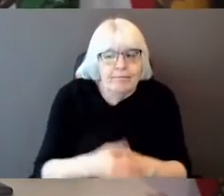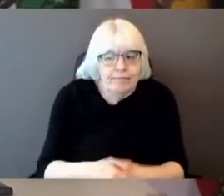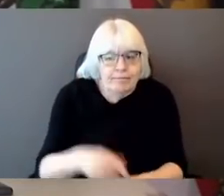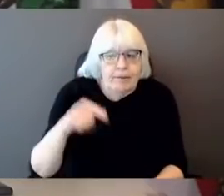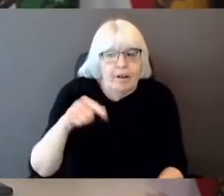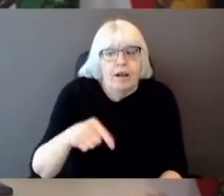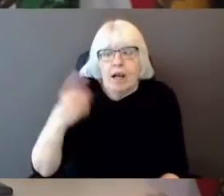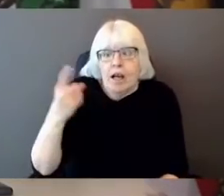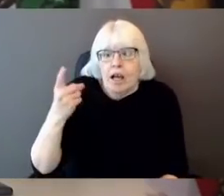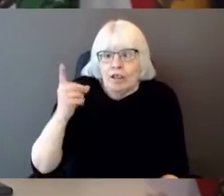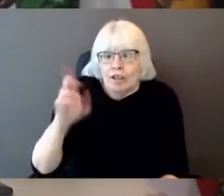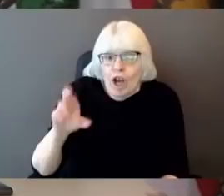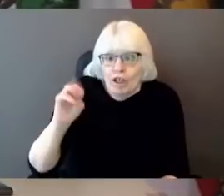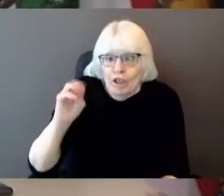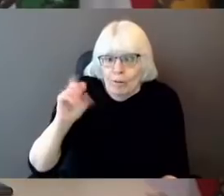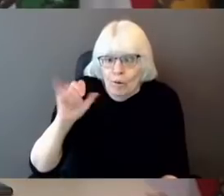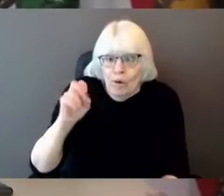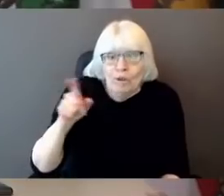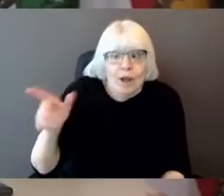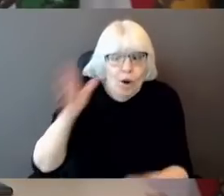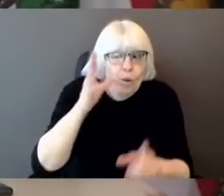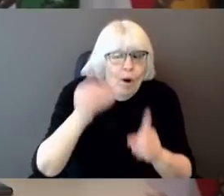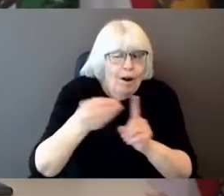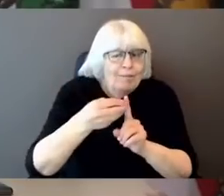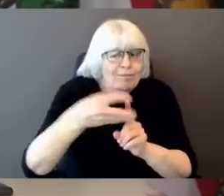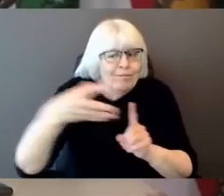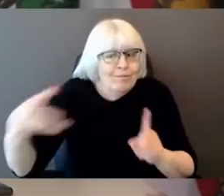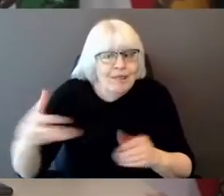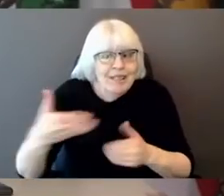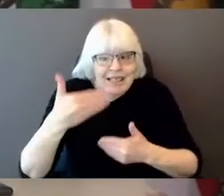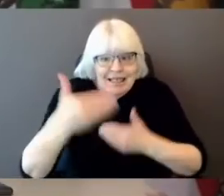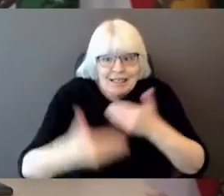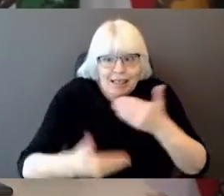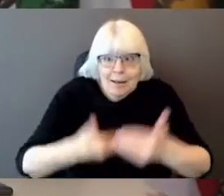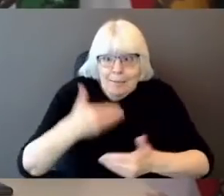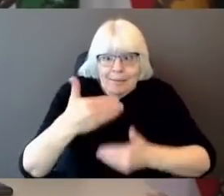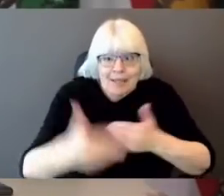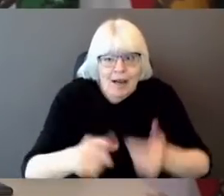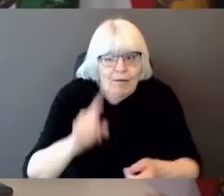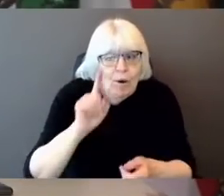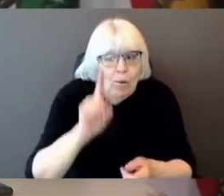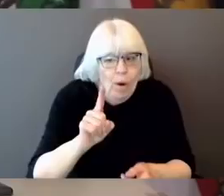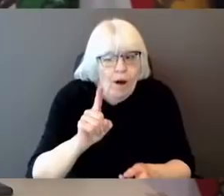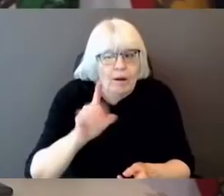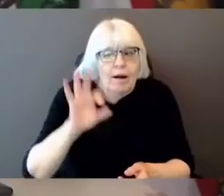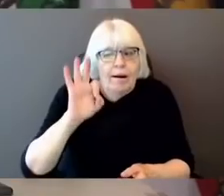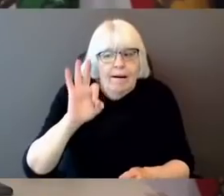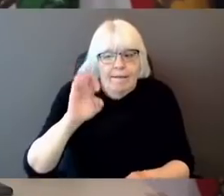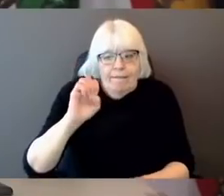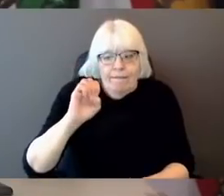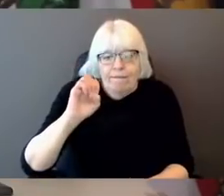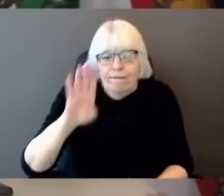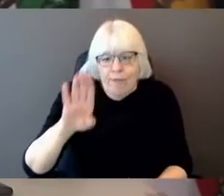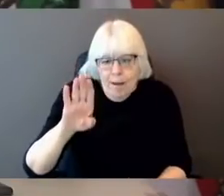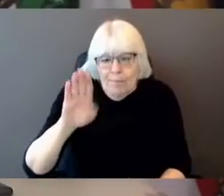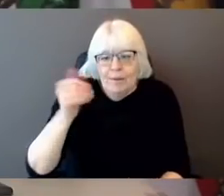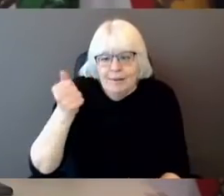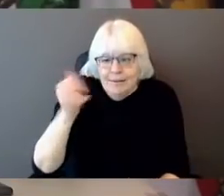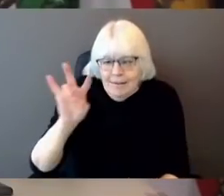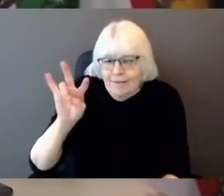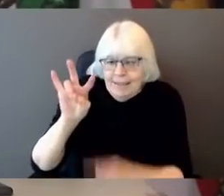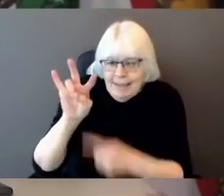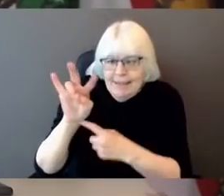on February the 17th, with some further relaxing of our public health protocols. Step two will see